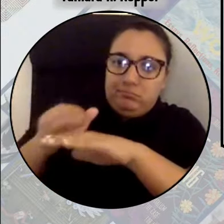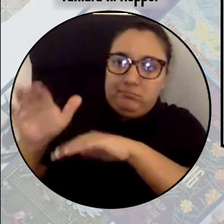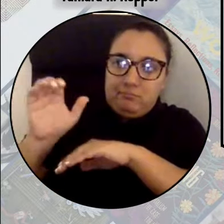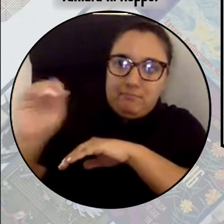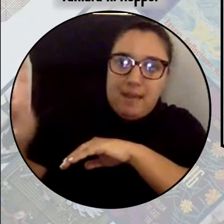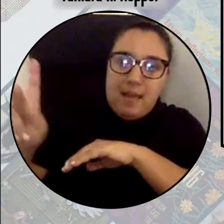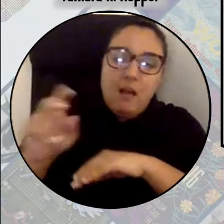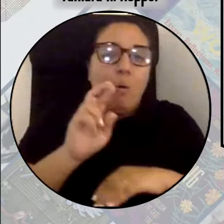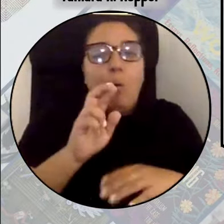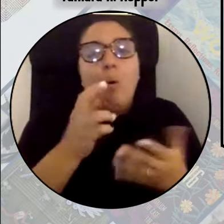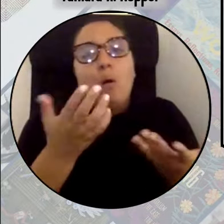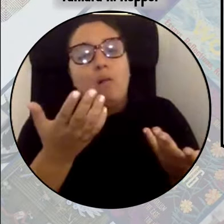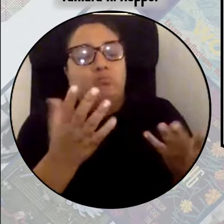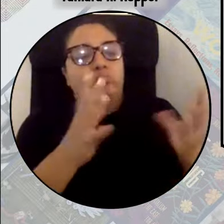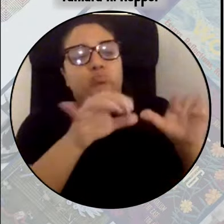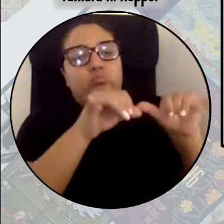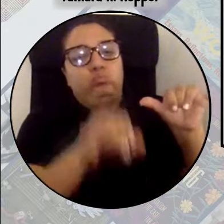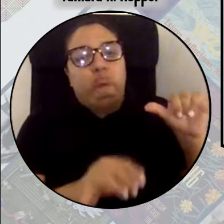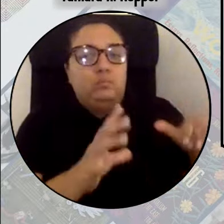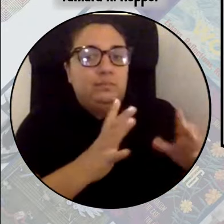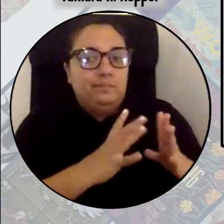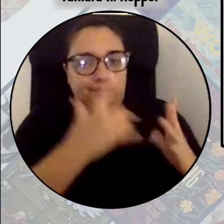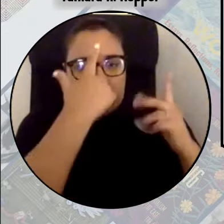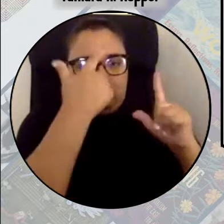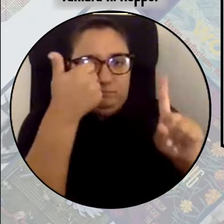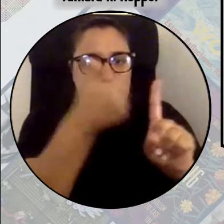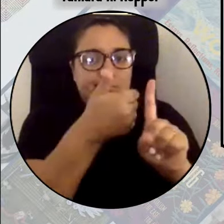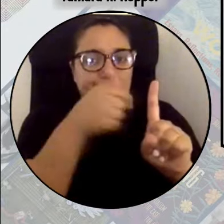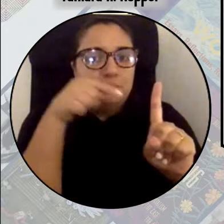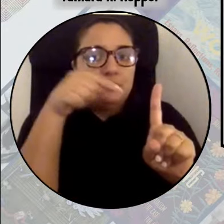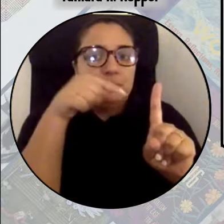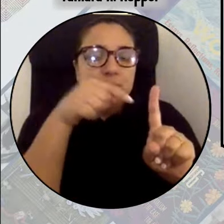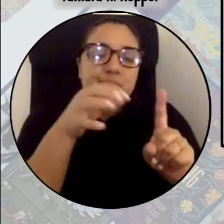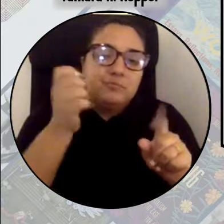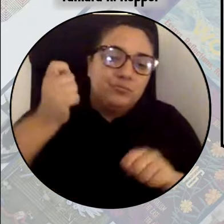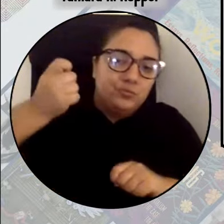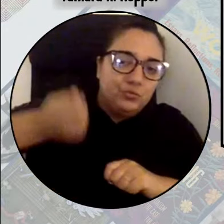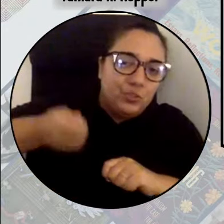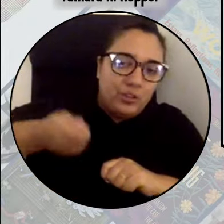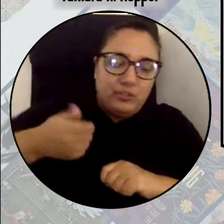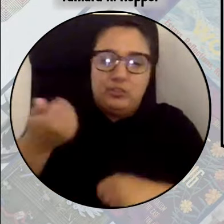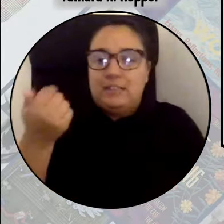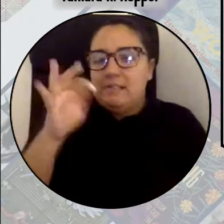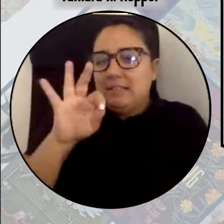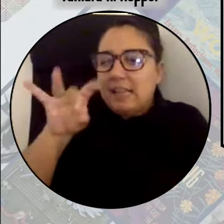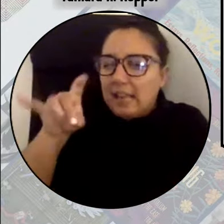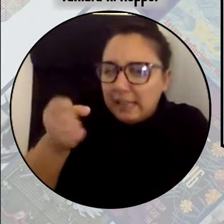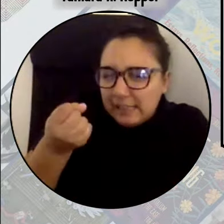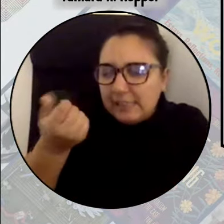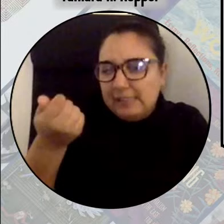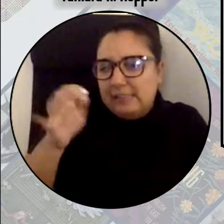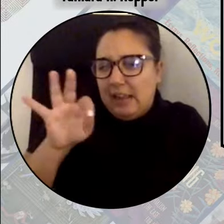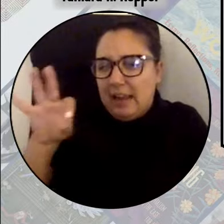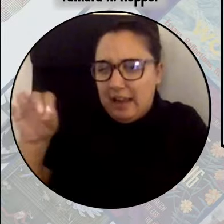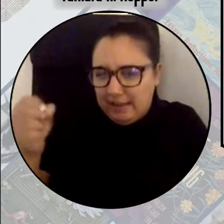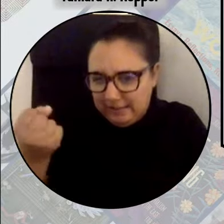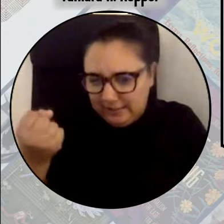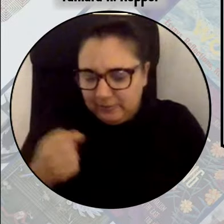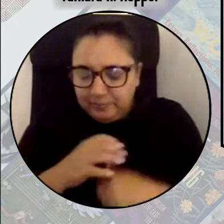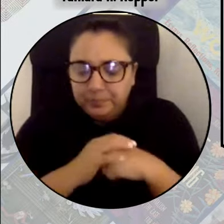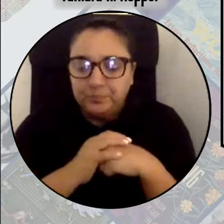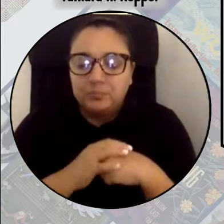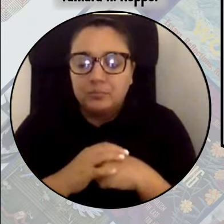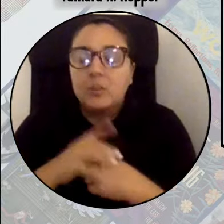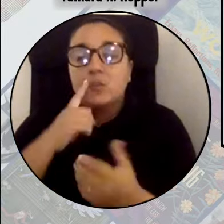right? One of the things that we're going to be looking at is we're going to look at a series of policies and the way that they expanded. We're going to focus on a